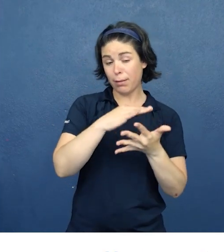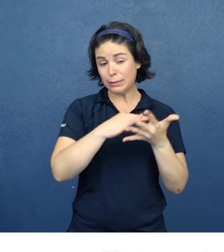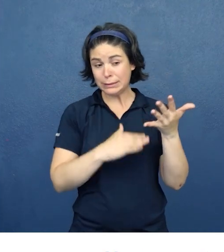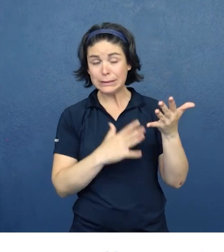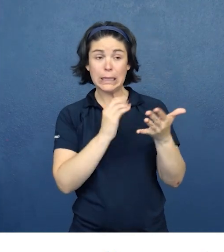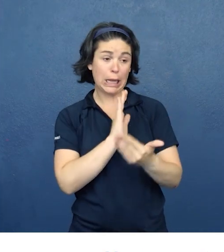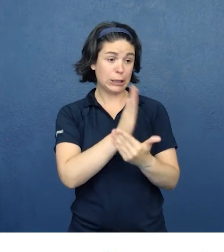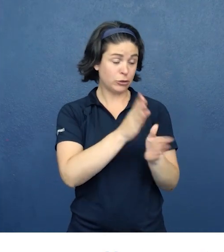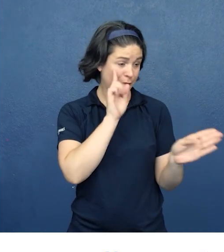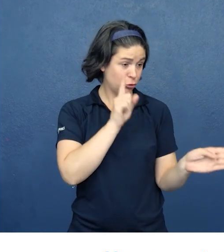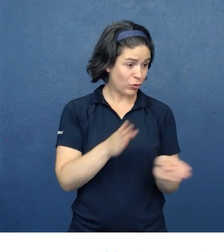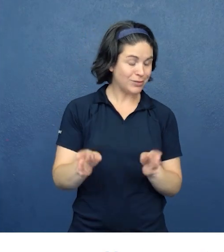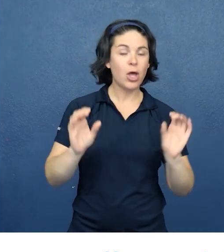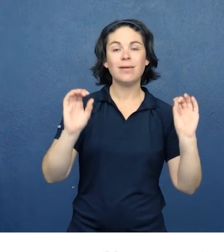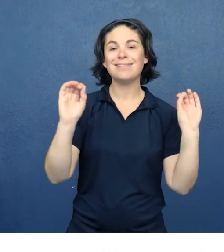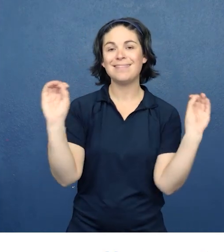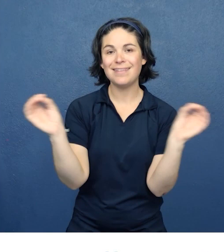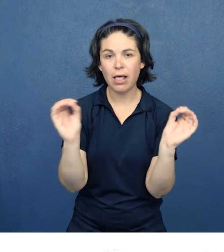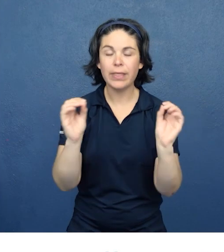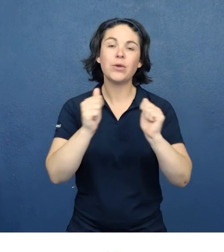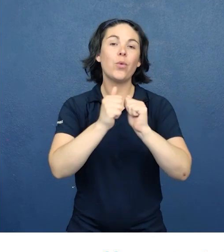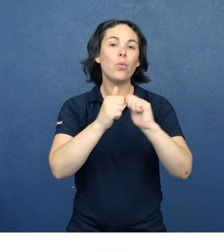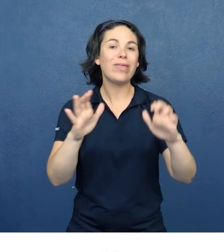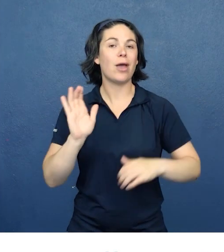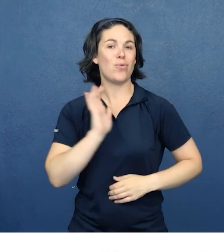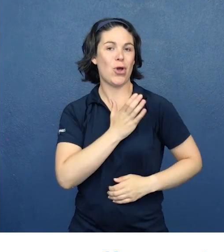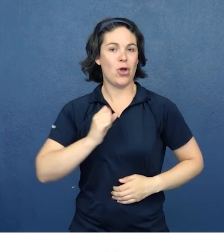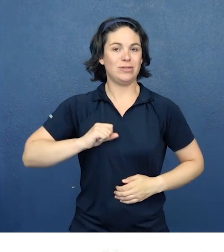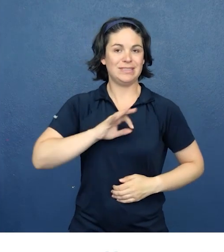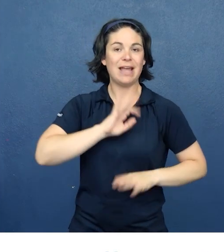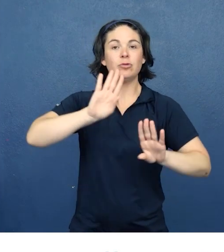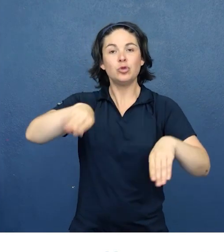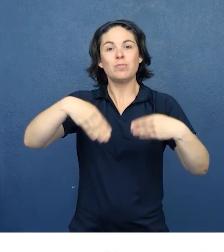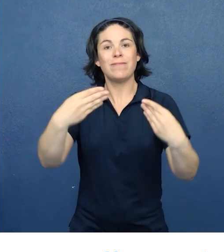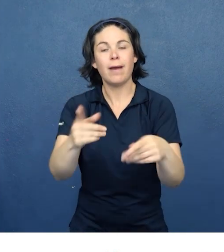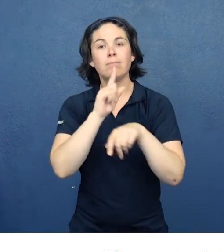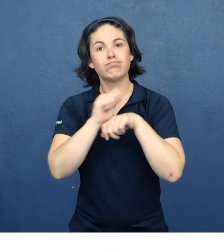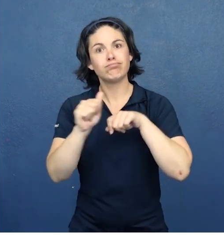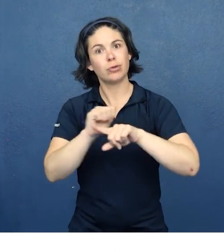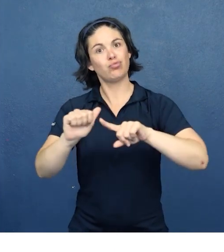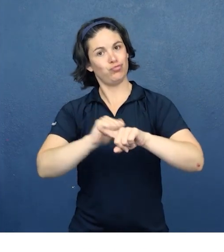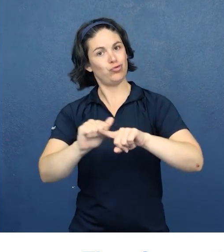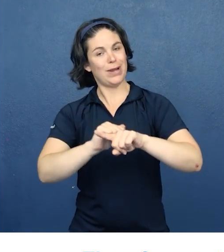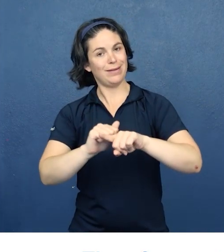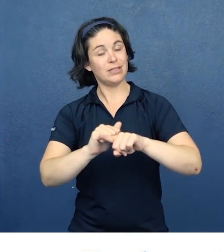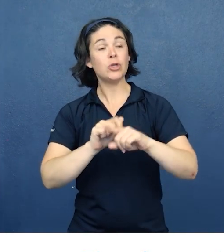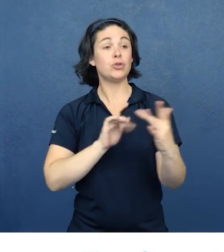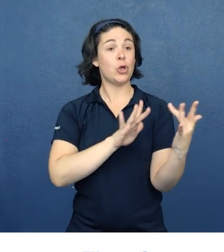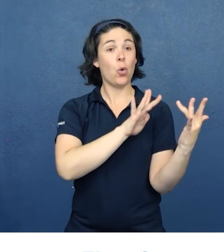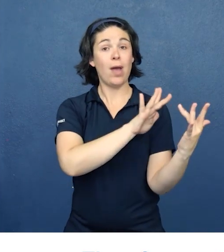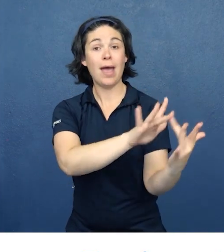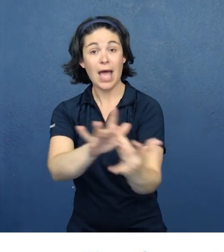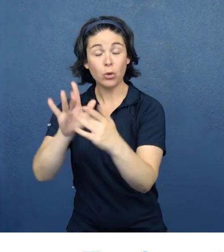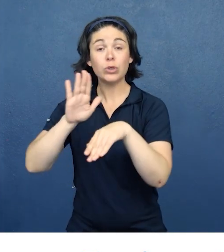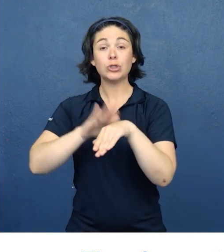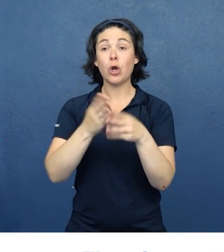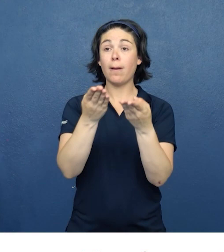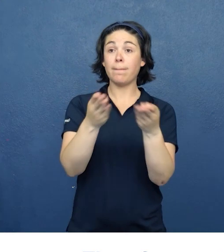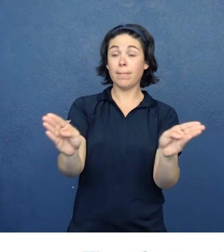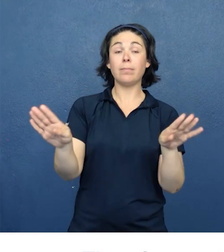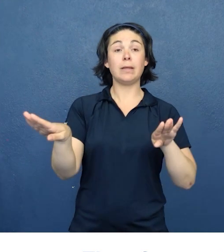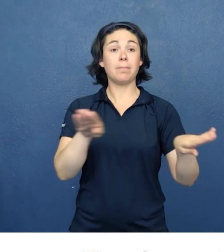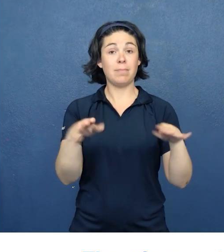and intervention strategies are nothing without staff to provide the training. Therefore, outreach on public behavioral